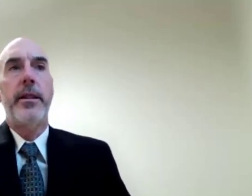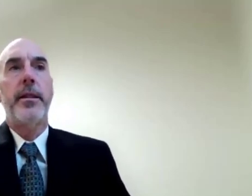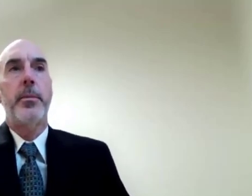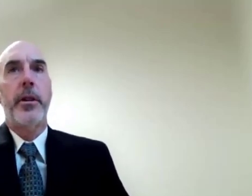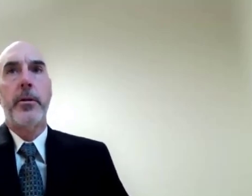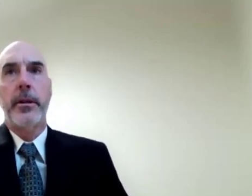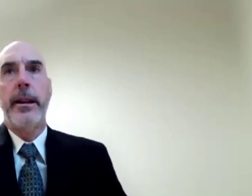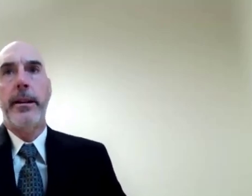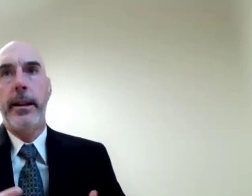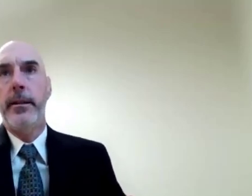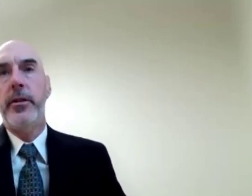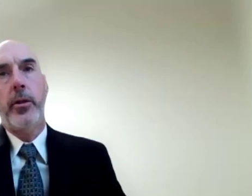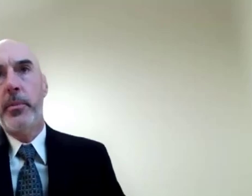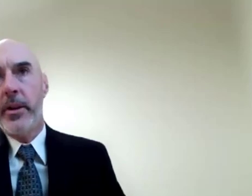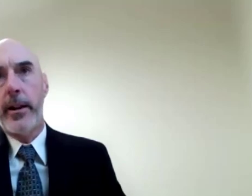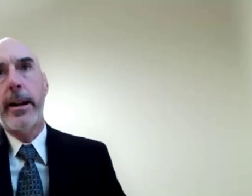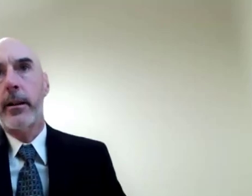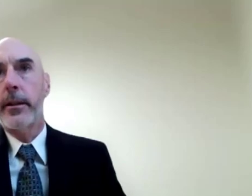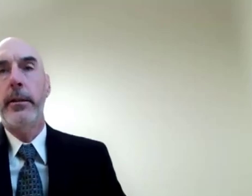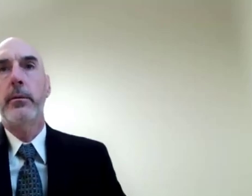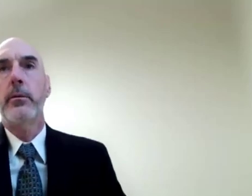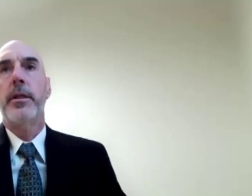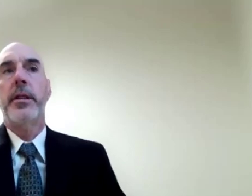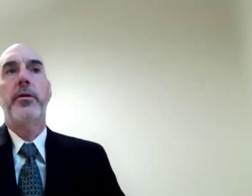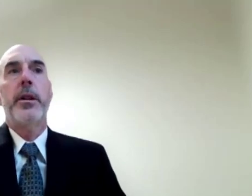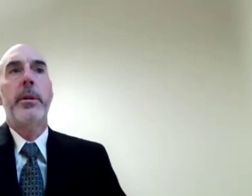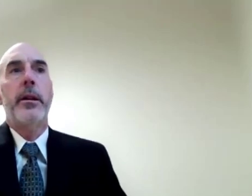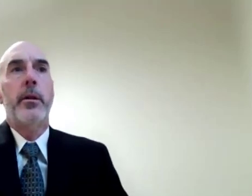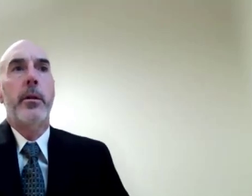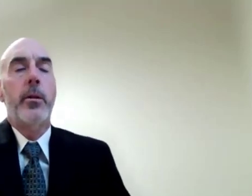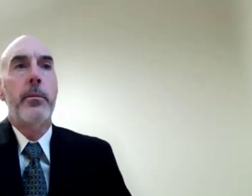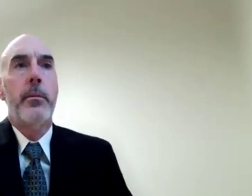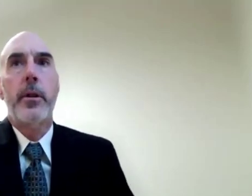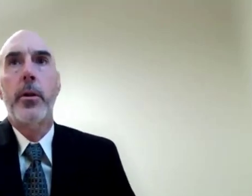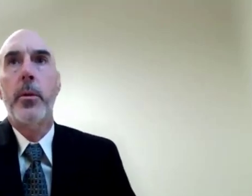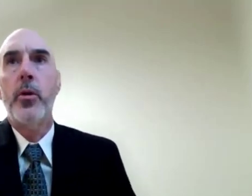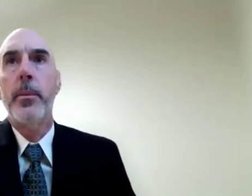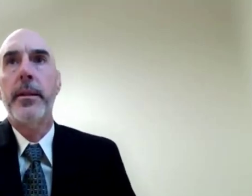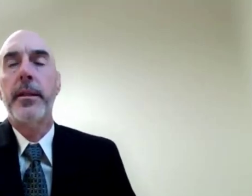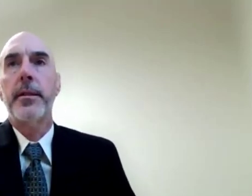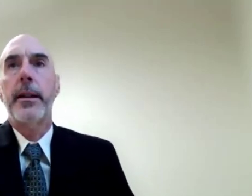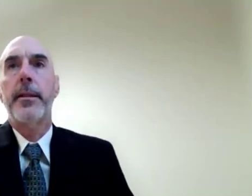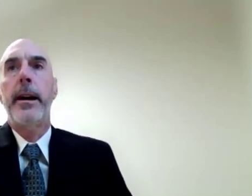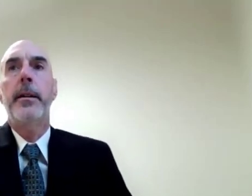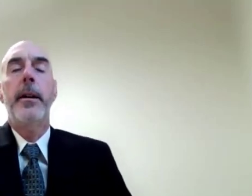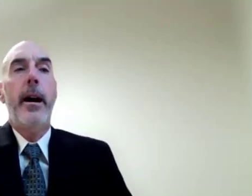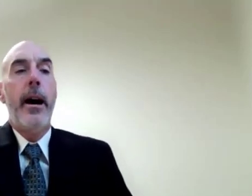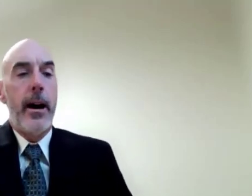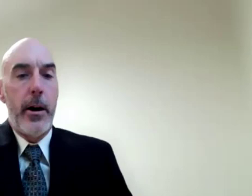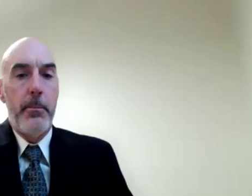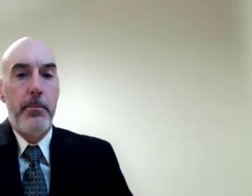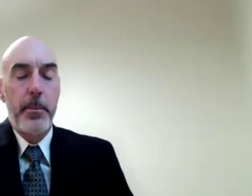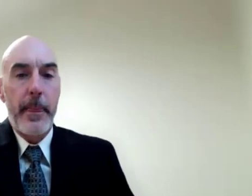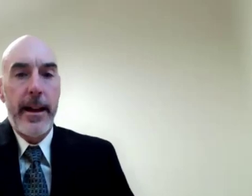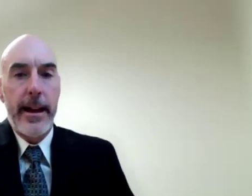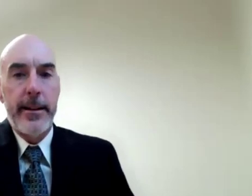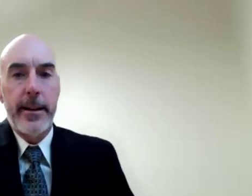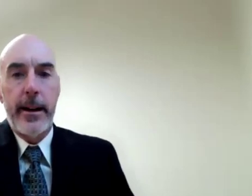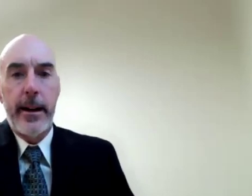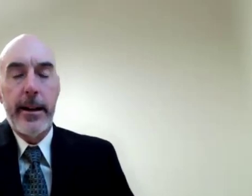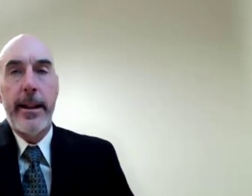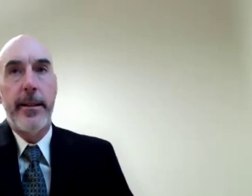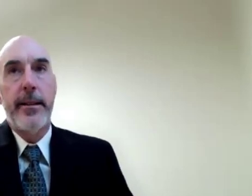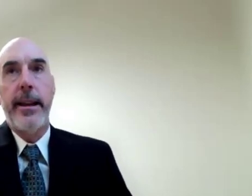if you have a disability-related need to periodically receive treatment or go to appointments, things like that?